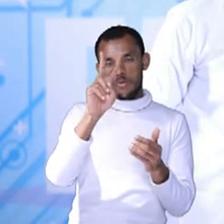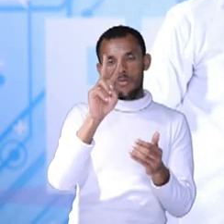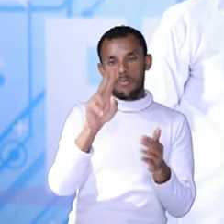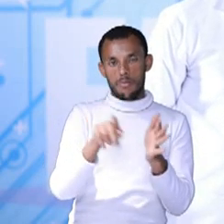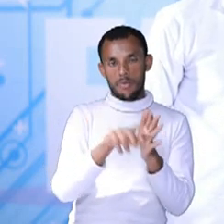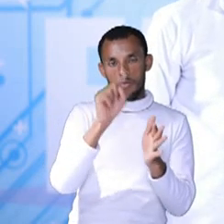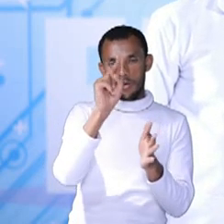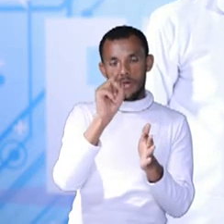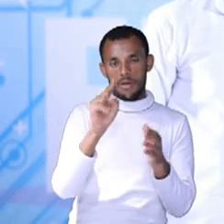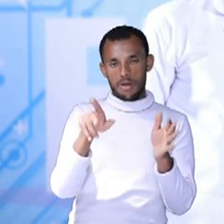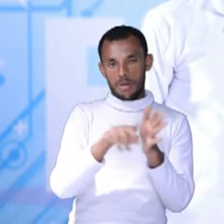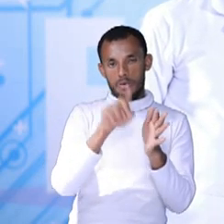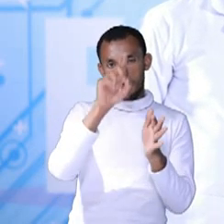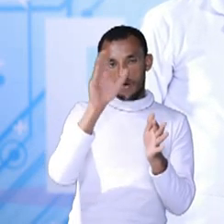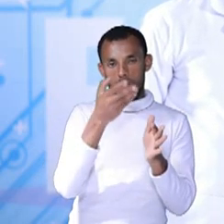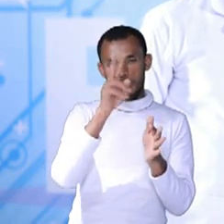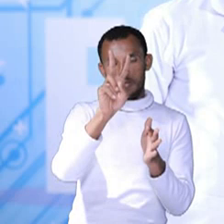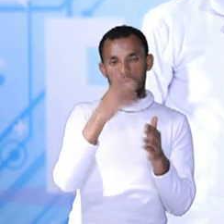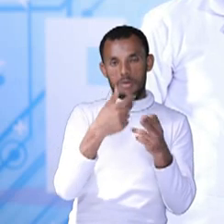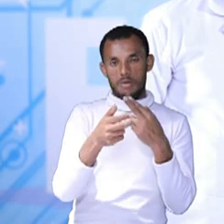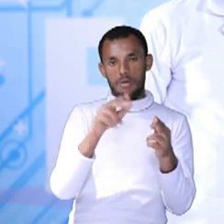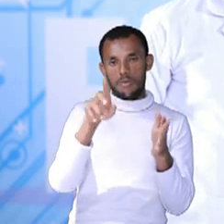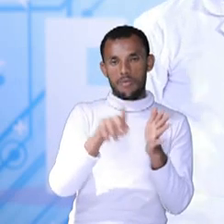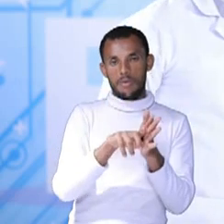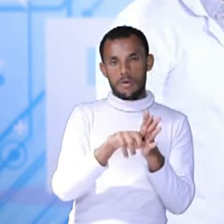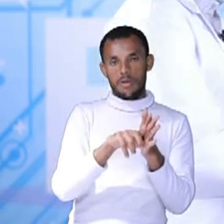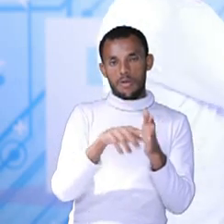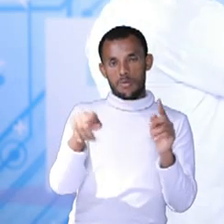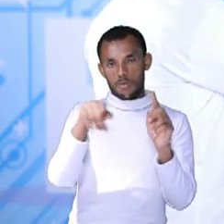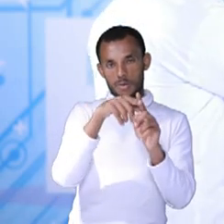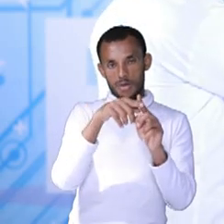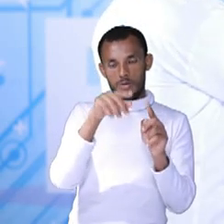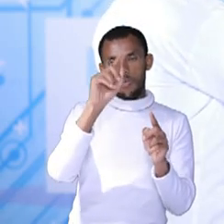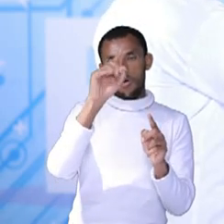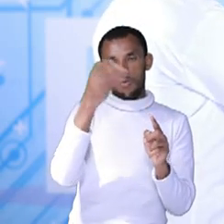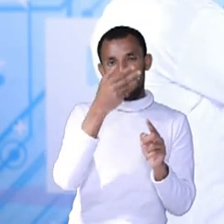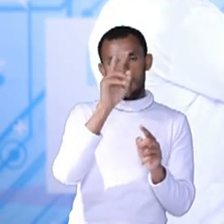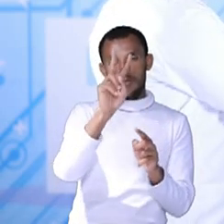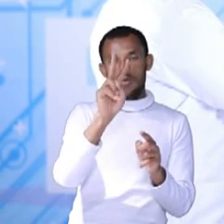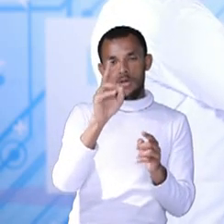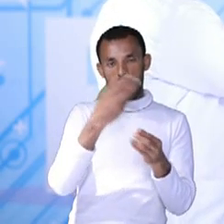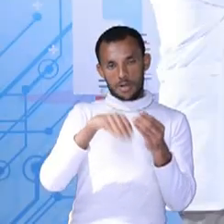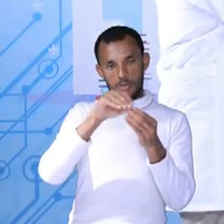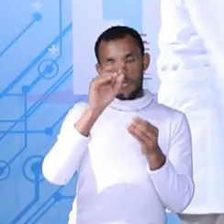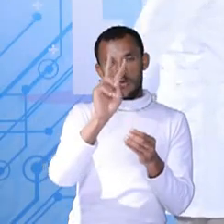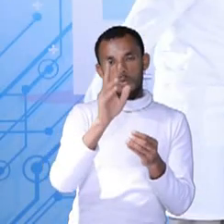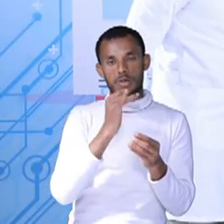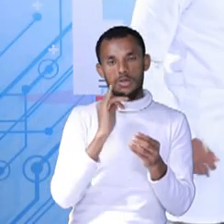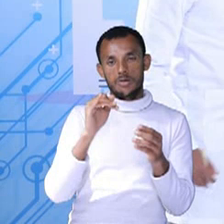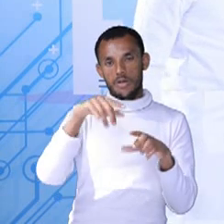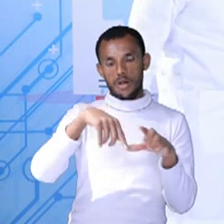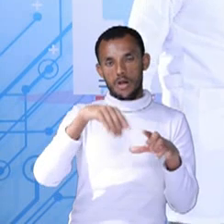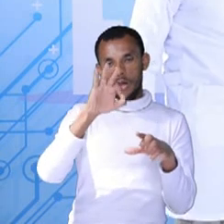2 minus 1 is negative 1 over 2 times minus this positive 1 over 2. So the sum of these two, it is 9